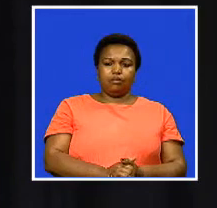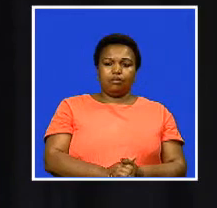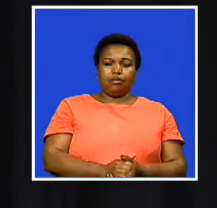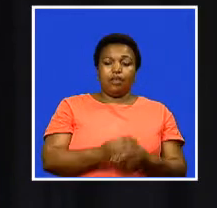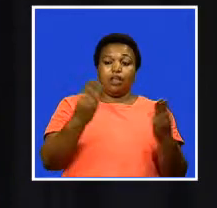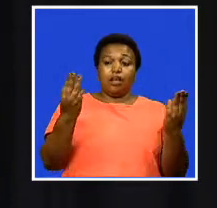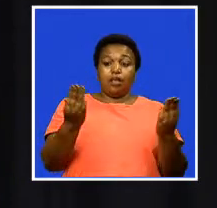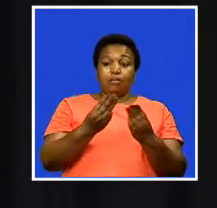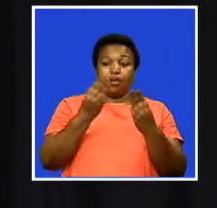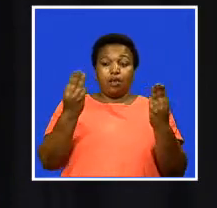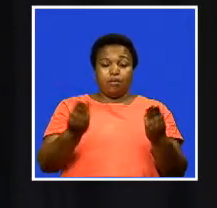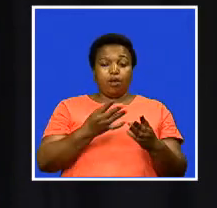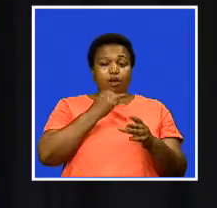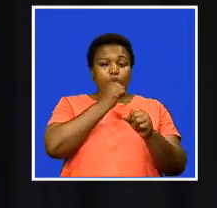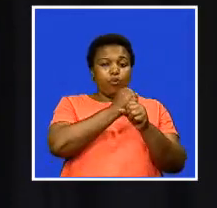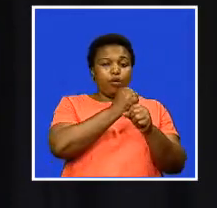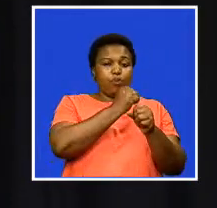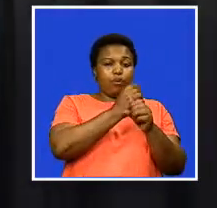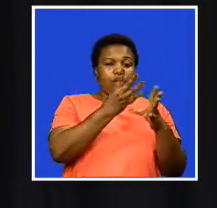lesisebenzisana nabo